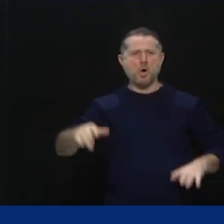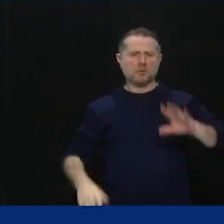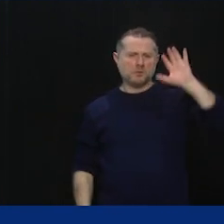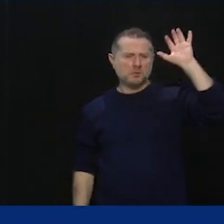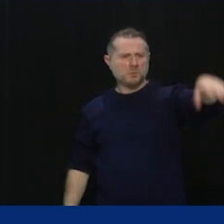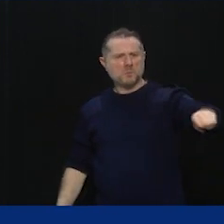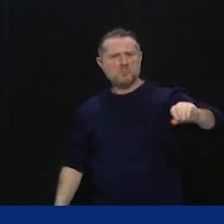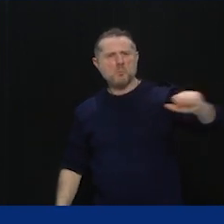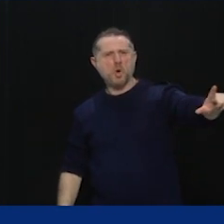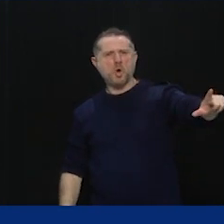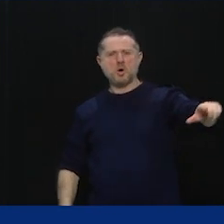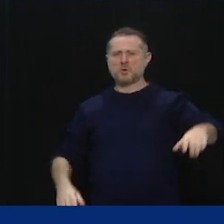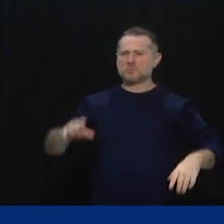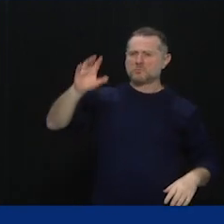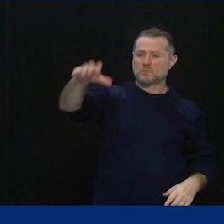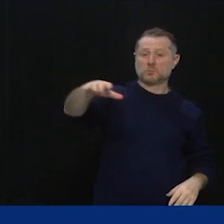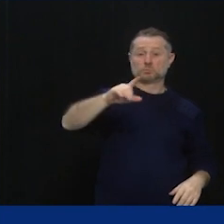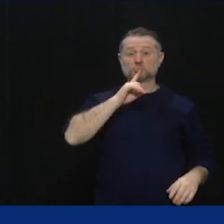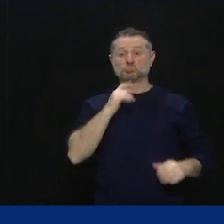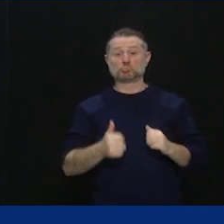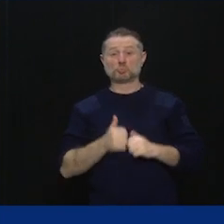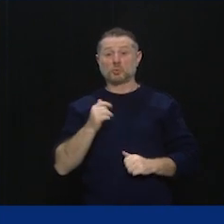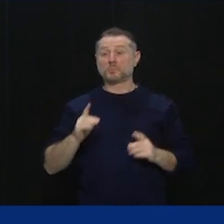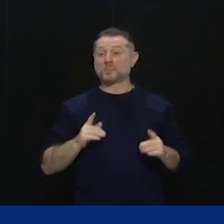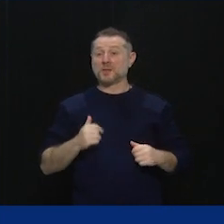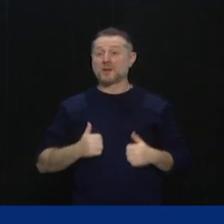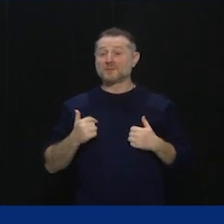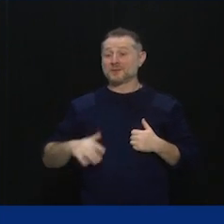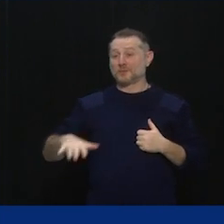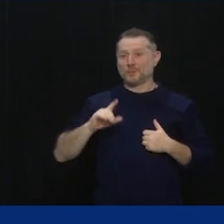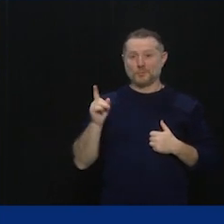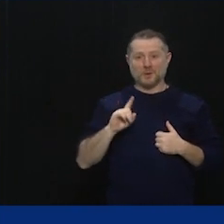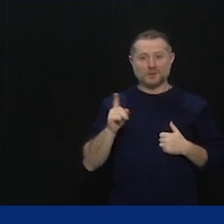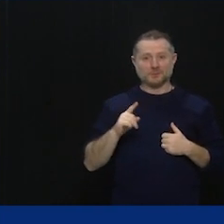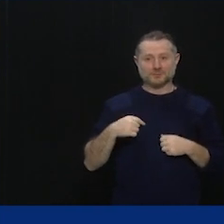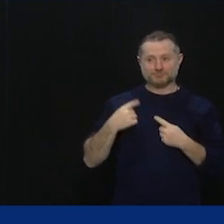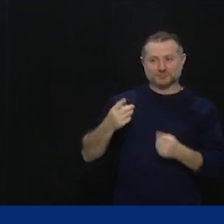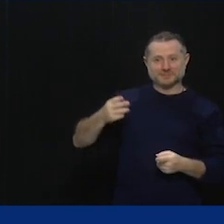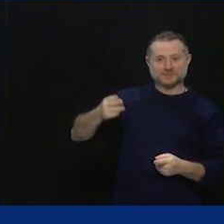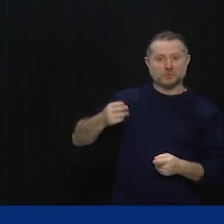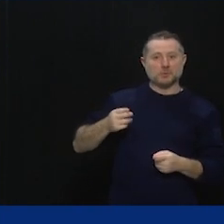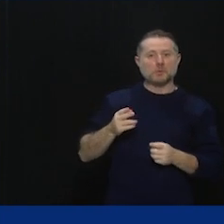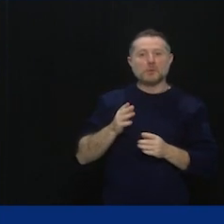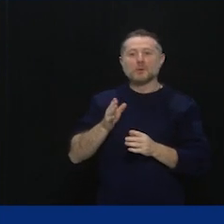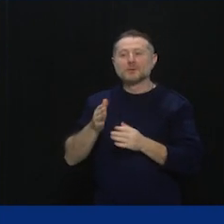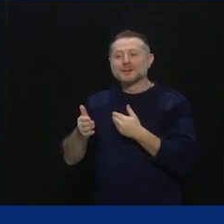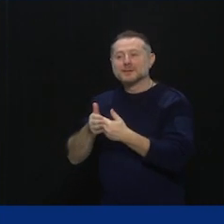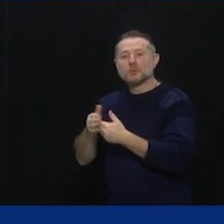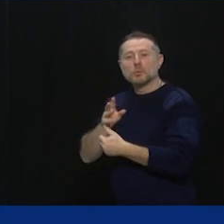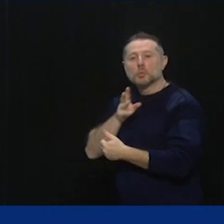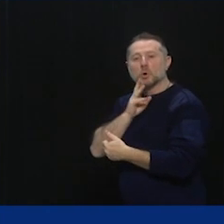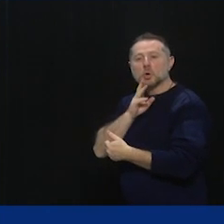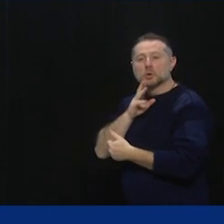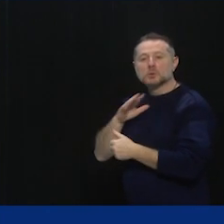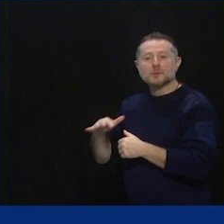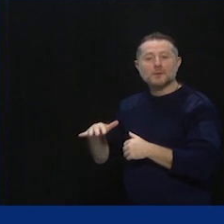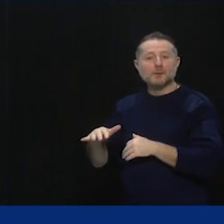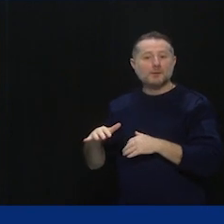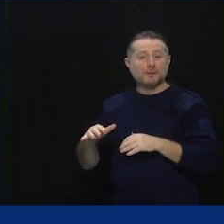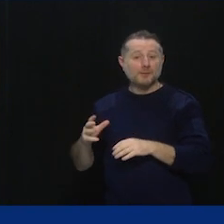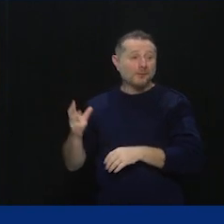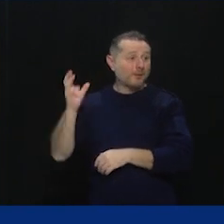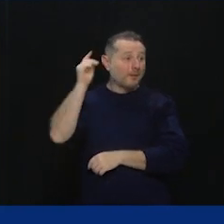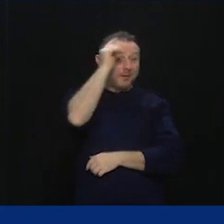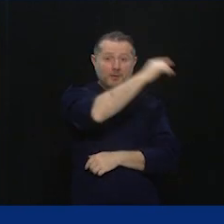where our villages are, historically. Those villages were decimated by those malls, and then ultimately the big boxes. But